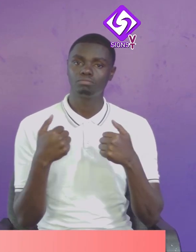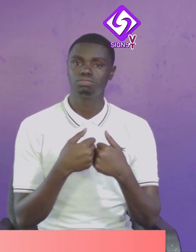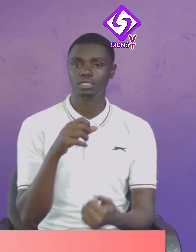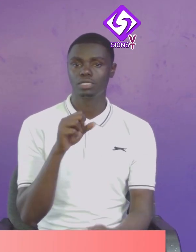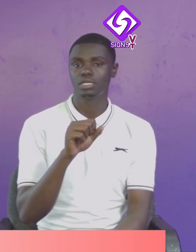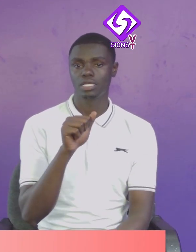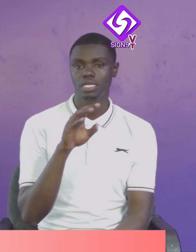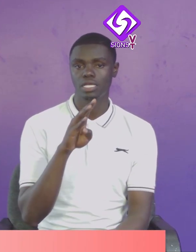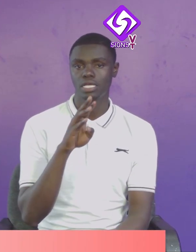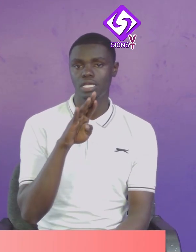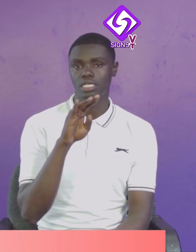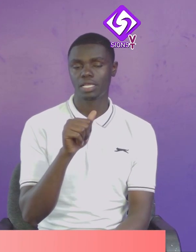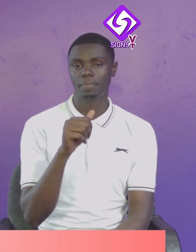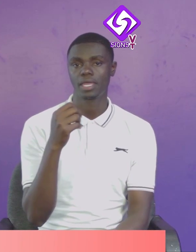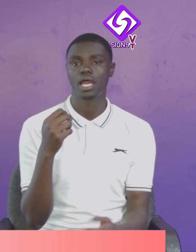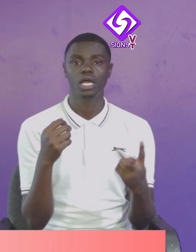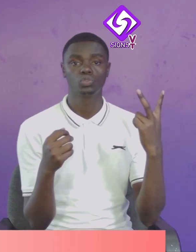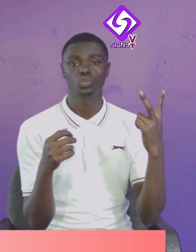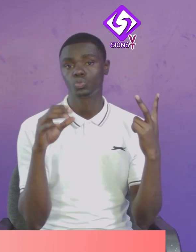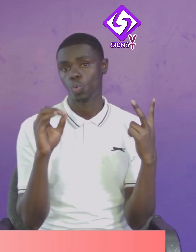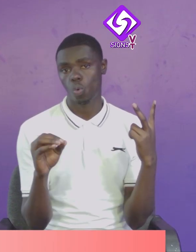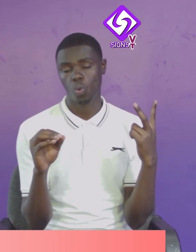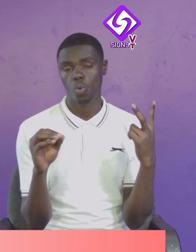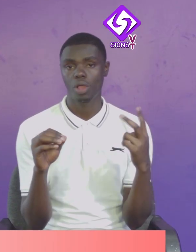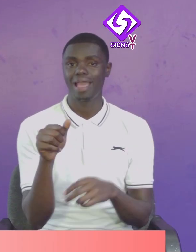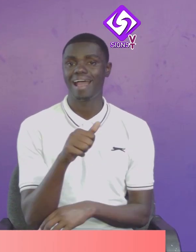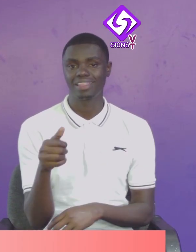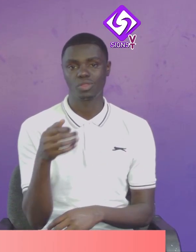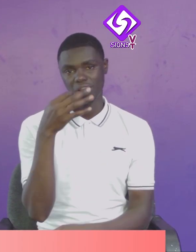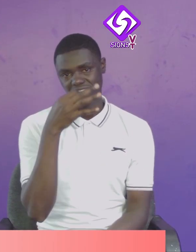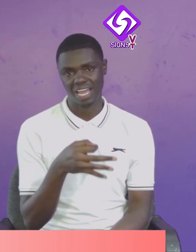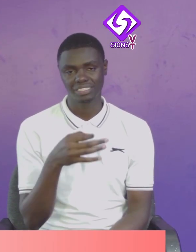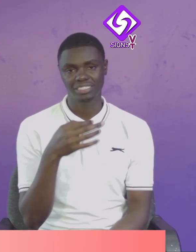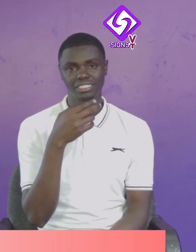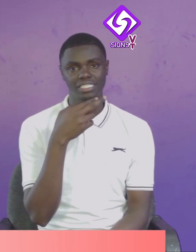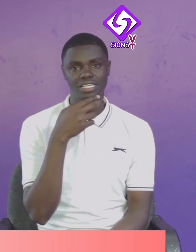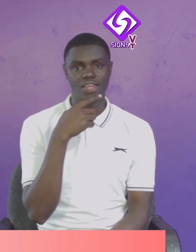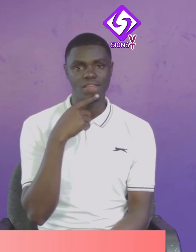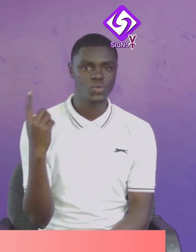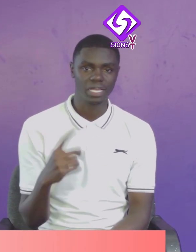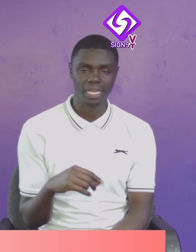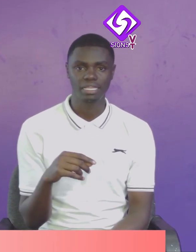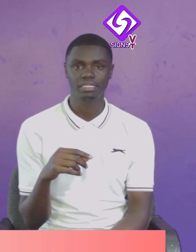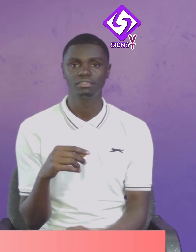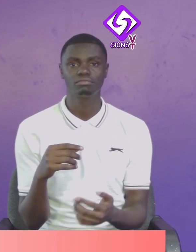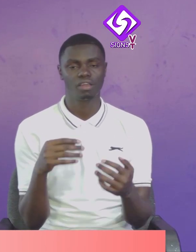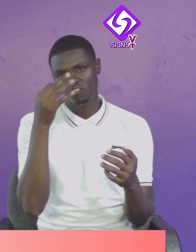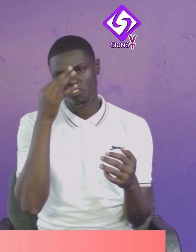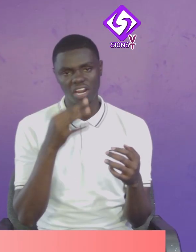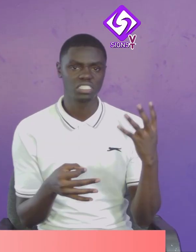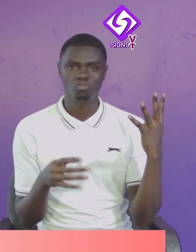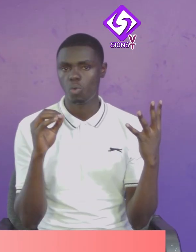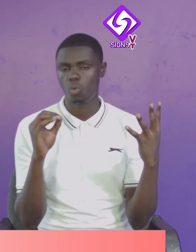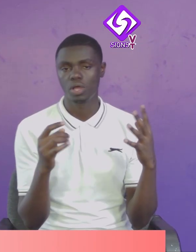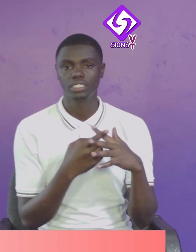2-0. And just some of the action that did take place. We also had the likes of France and Ukraine, where France went ahead to win 4-0. But let's start